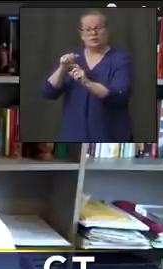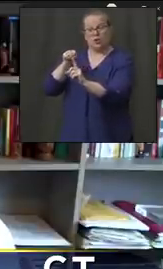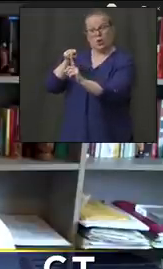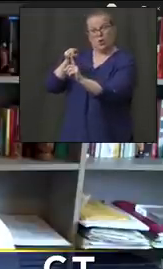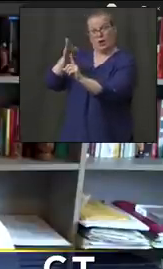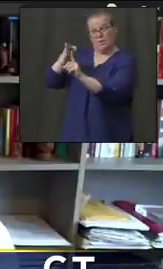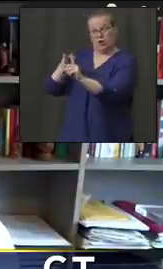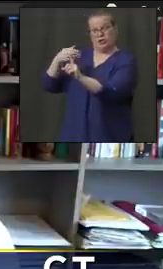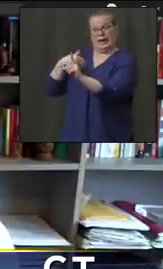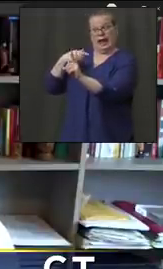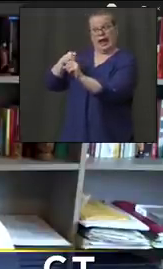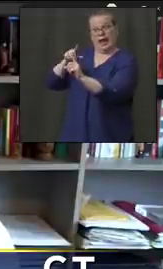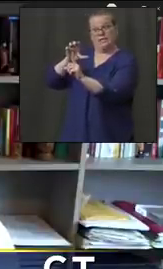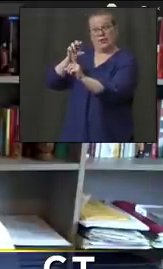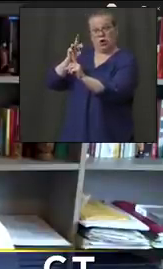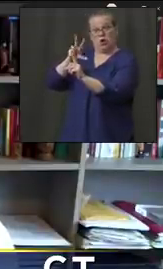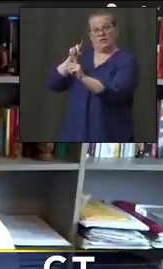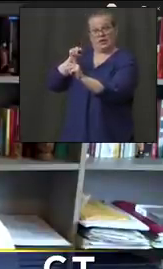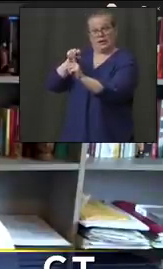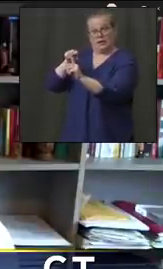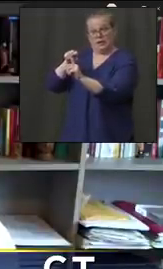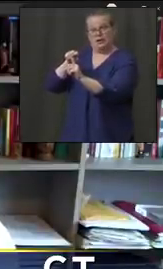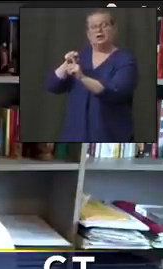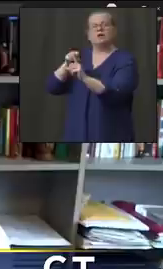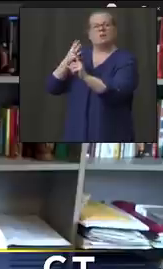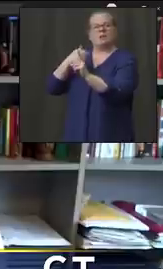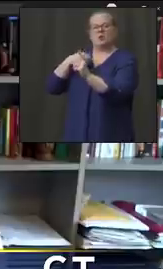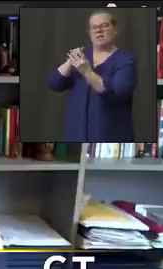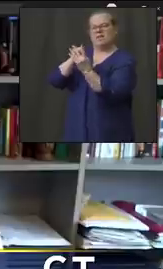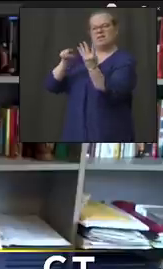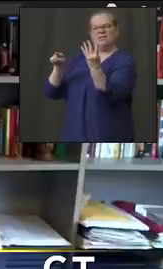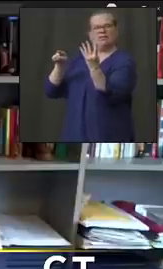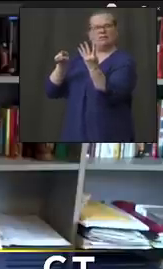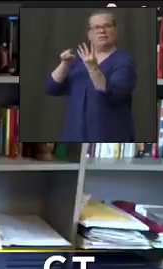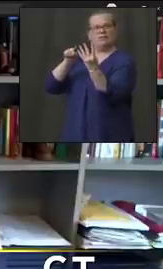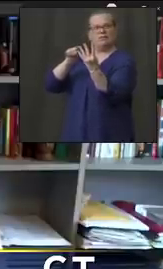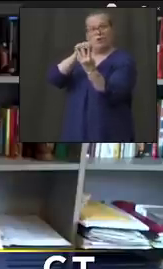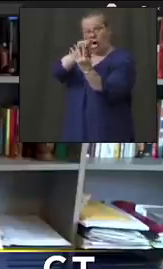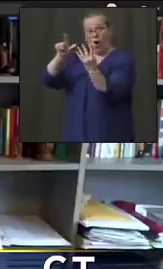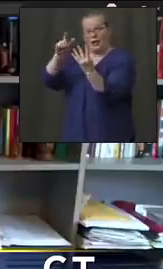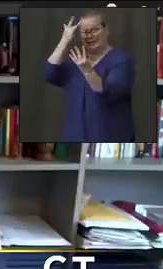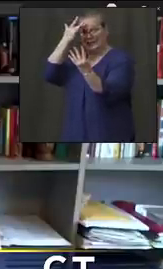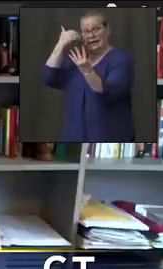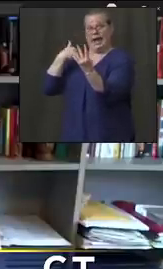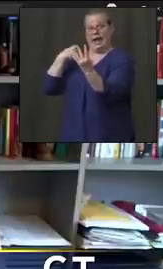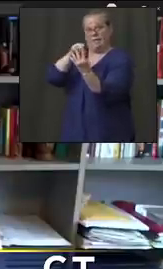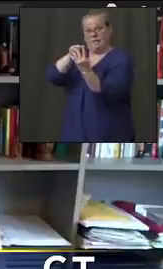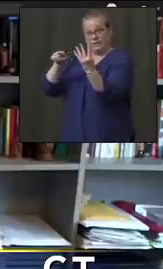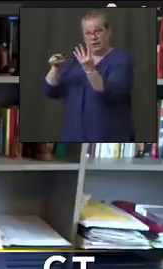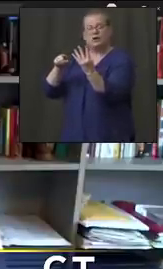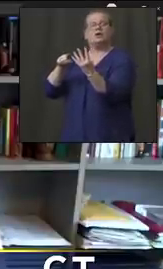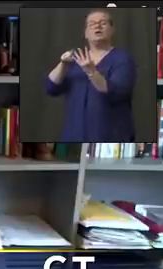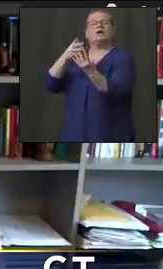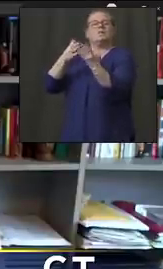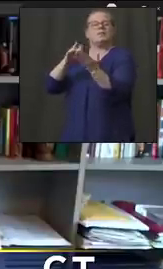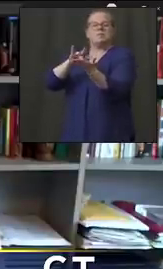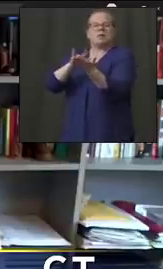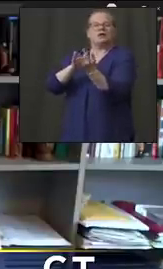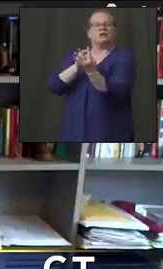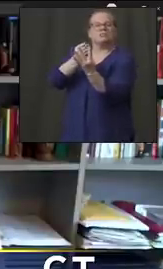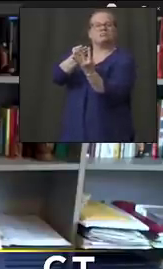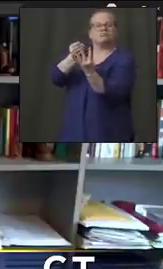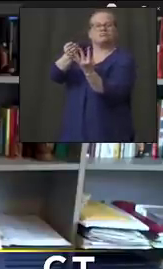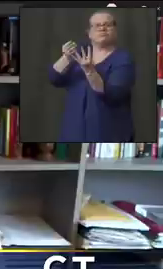the same therapy. And this is what they've done with these, the antibody therapy, or what they also